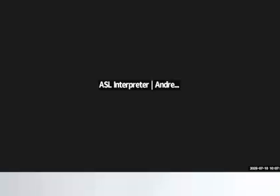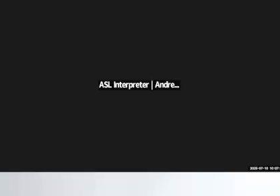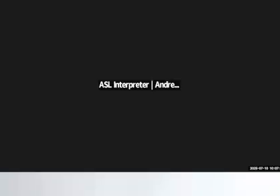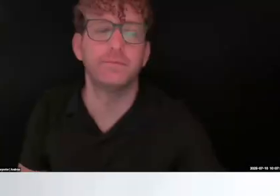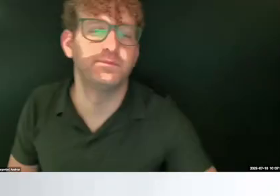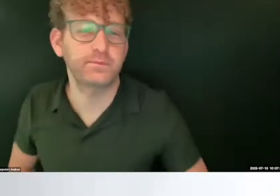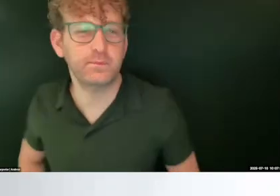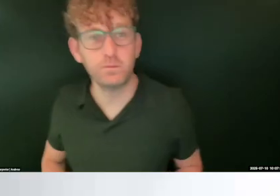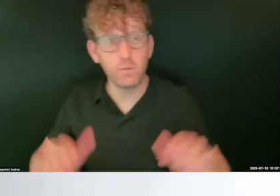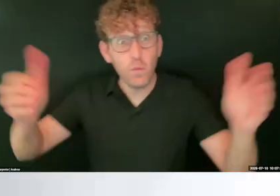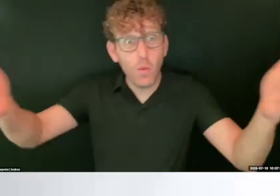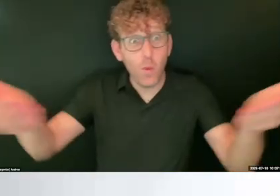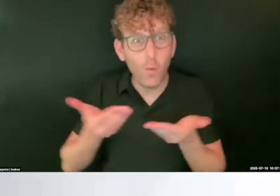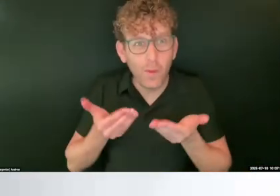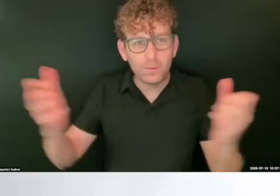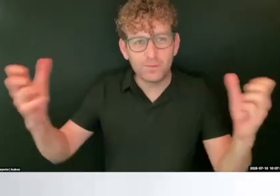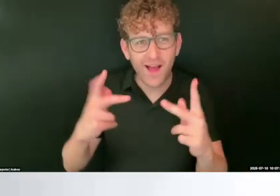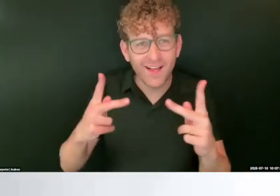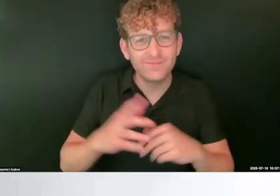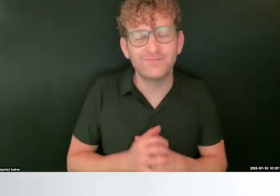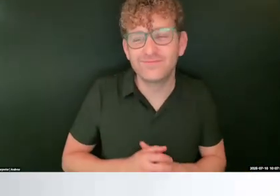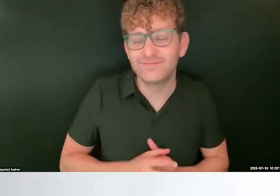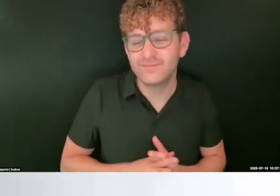Welcome back, everyone.